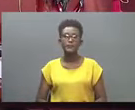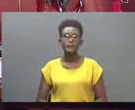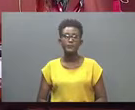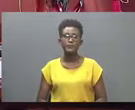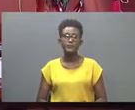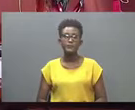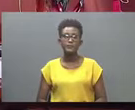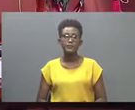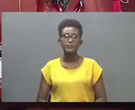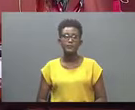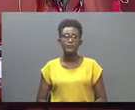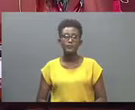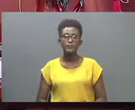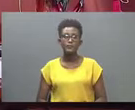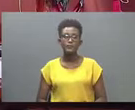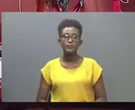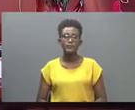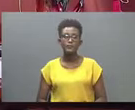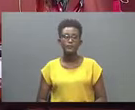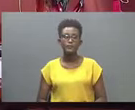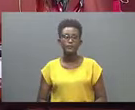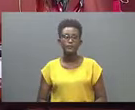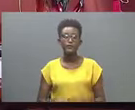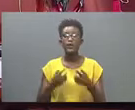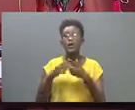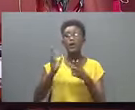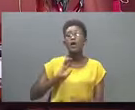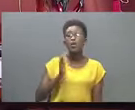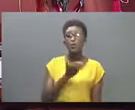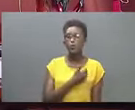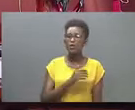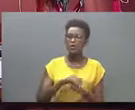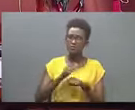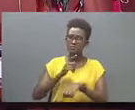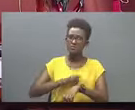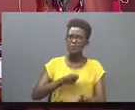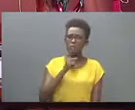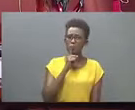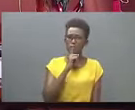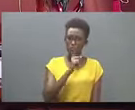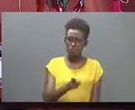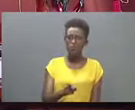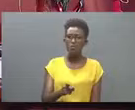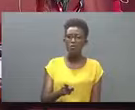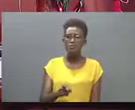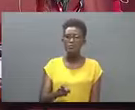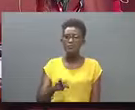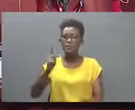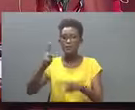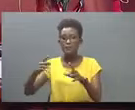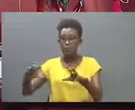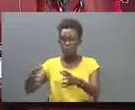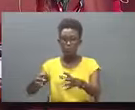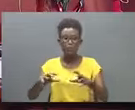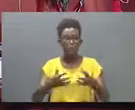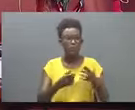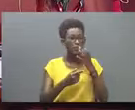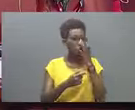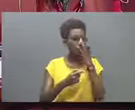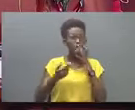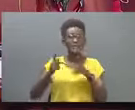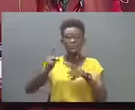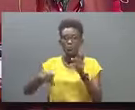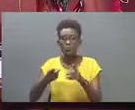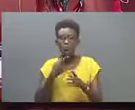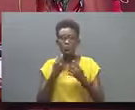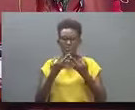were sure the community was was ripped of the powers that